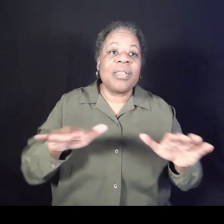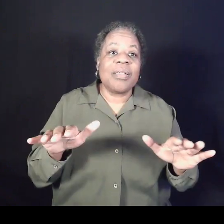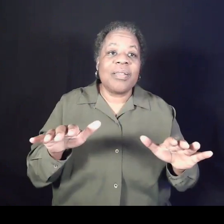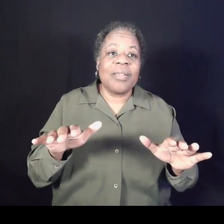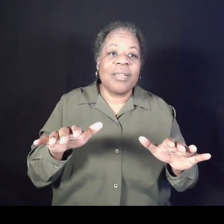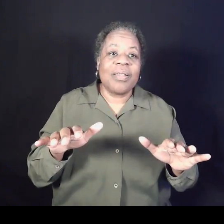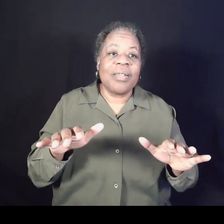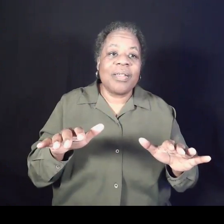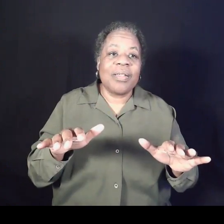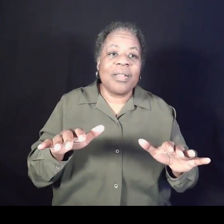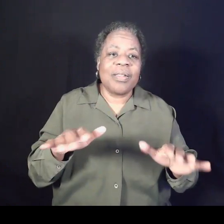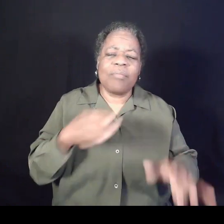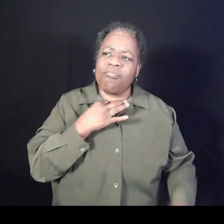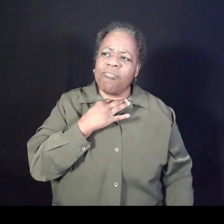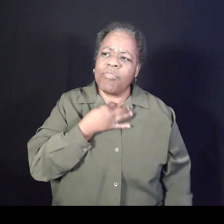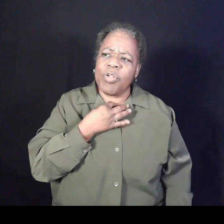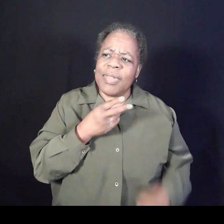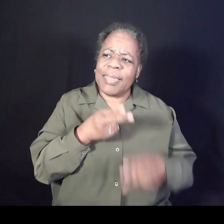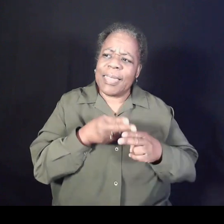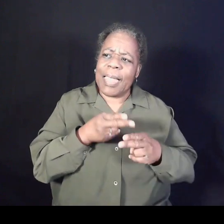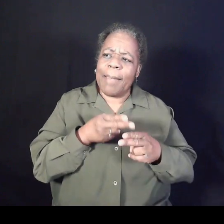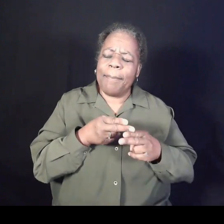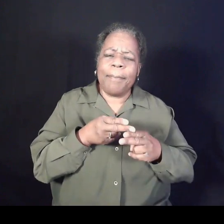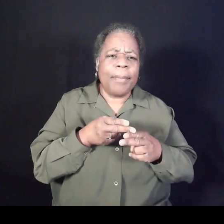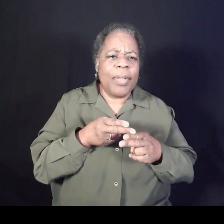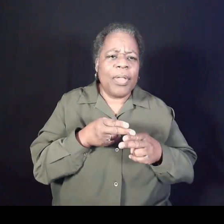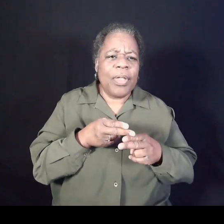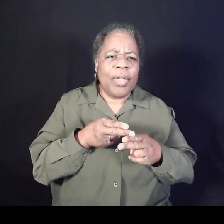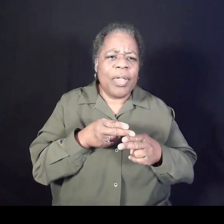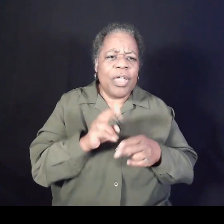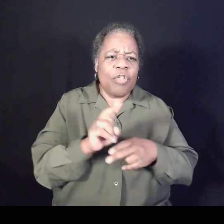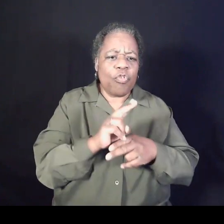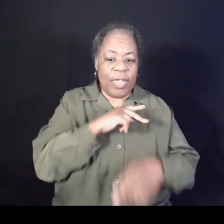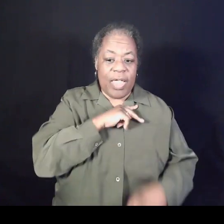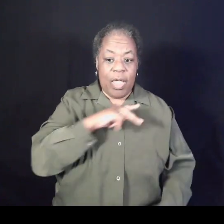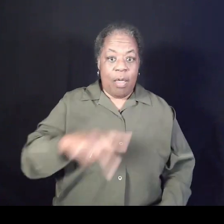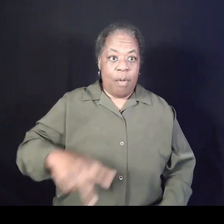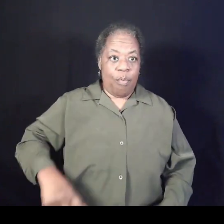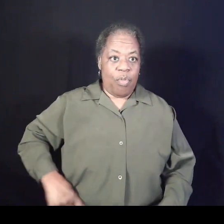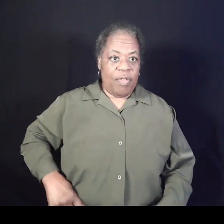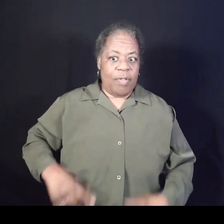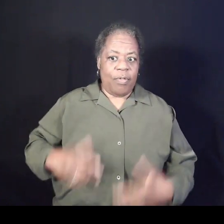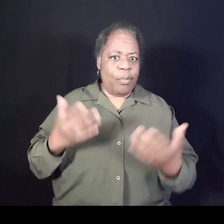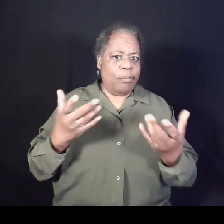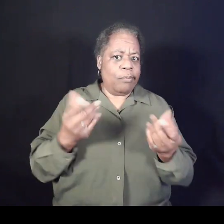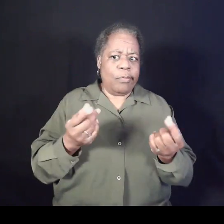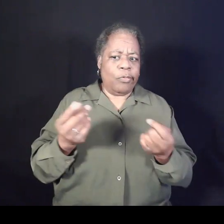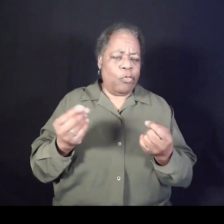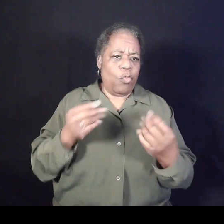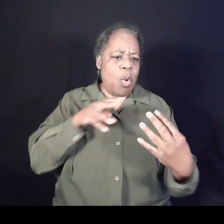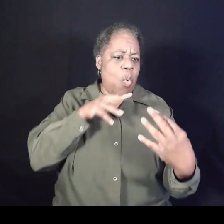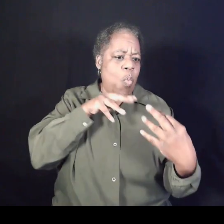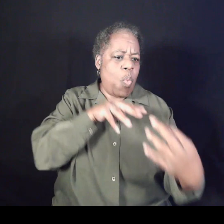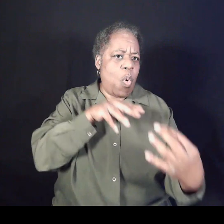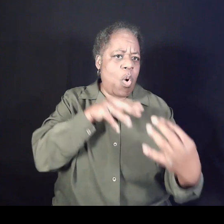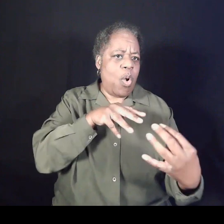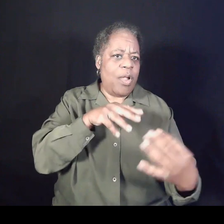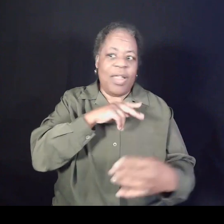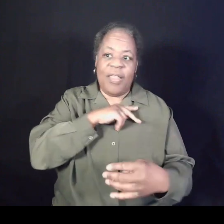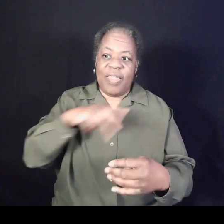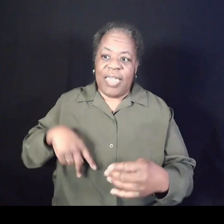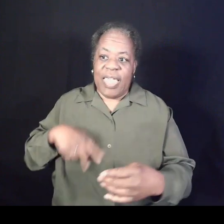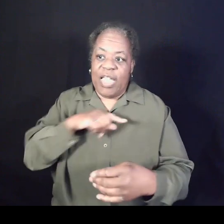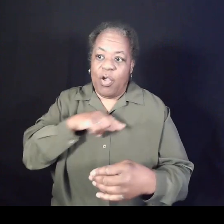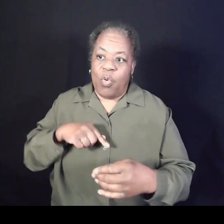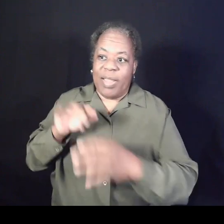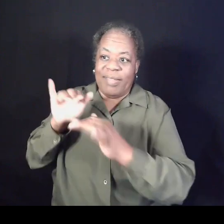Now, it's a curious name because typically princes wage war. The king or queen remains at home,